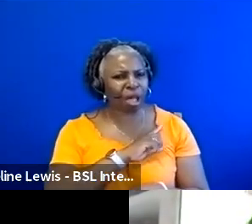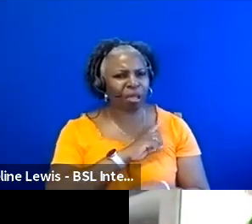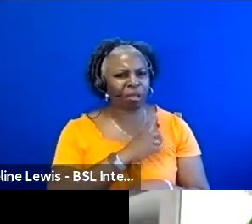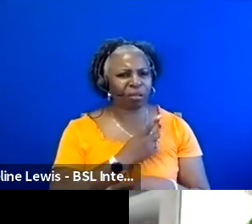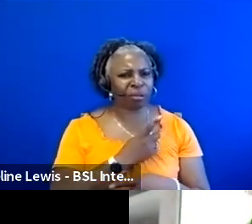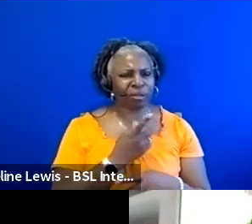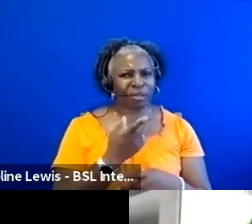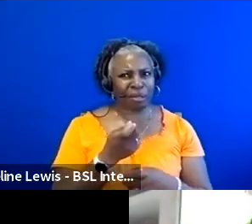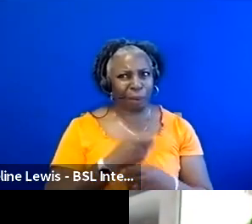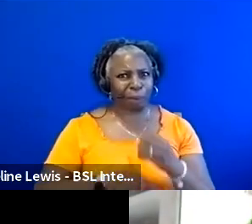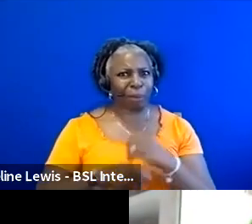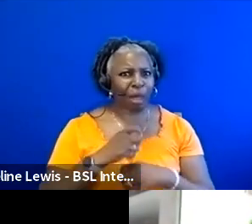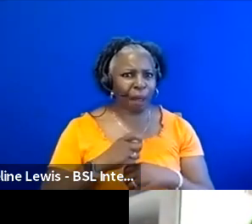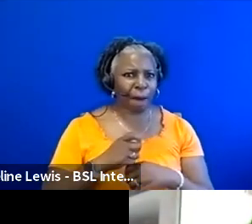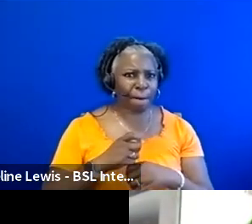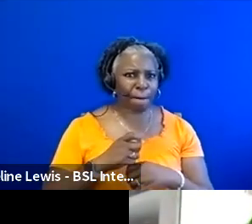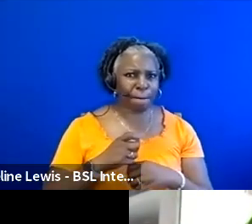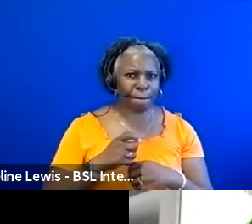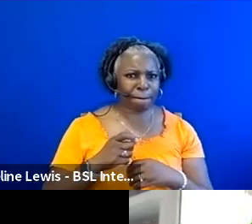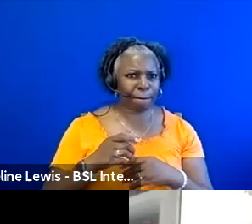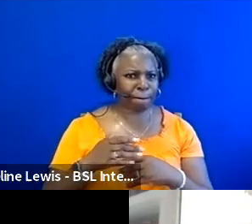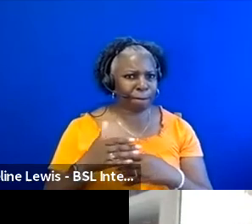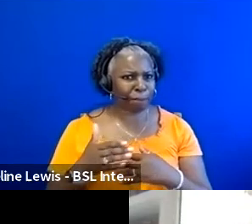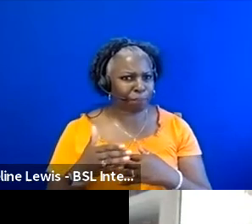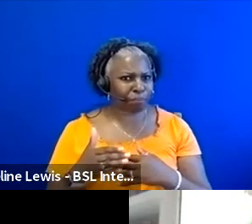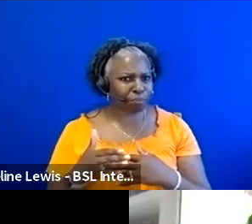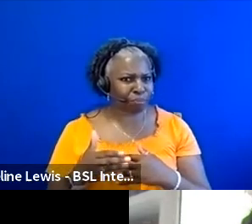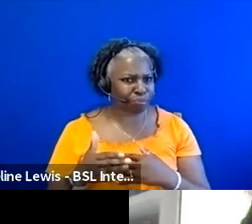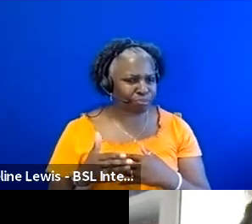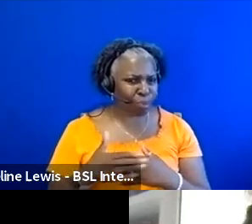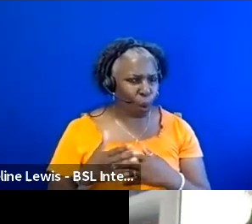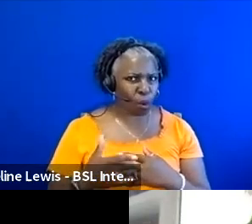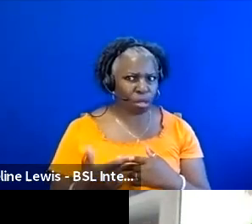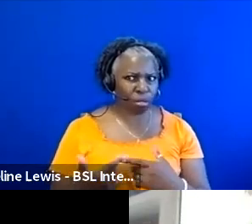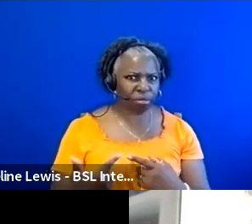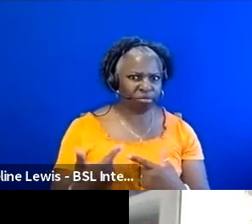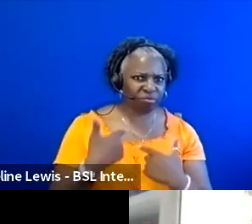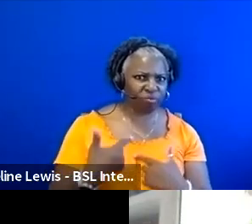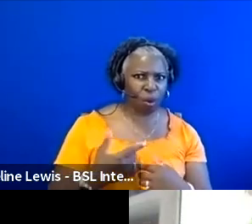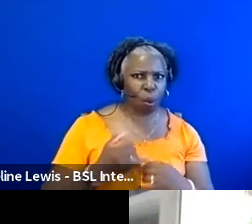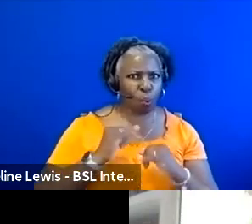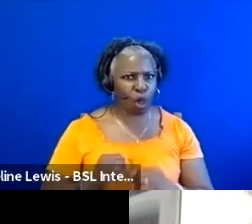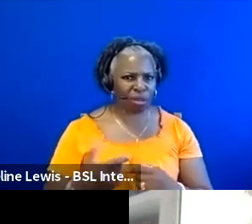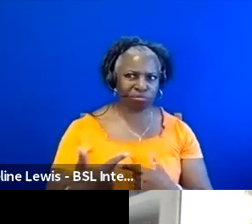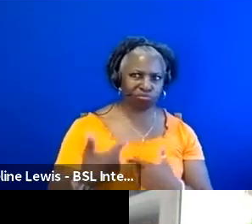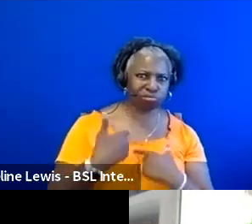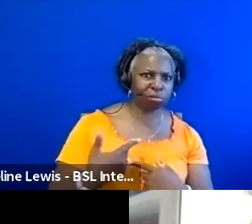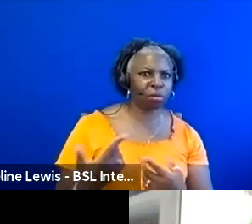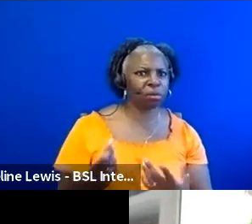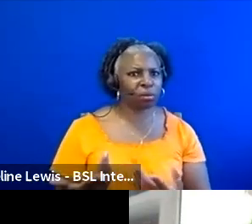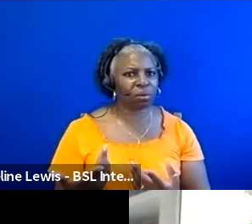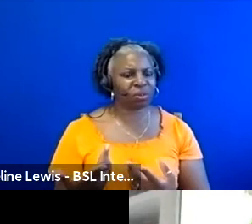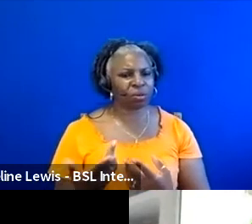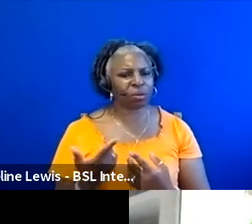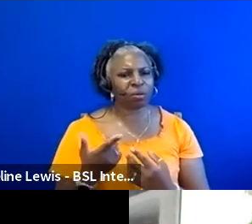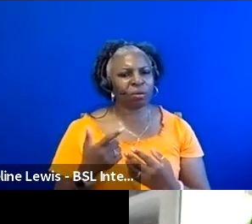turn into something else. It can turn into actual threats and things actually happening, which has happened to other journalists here. Morocco also